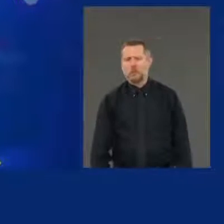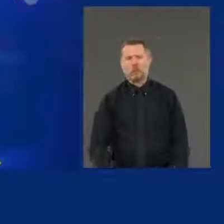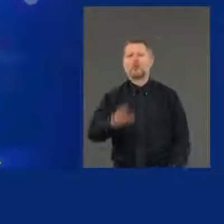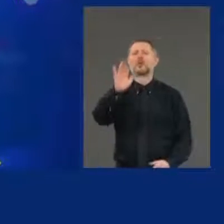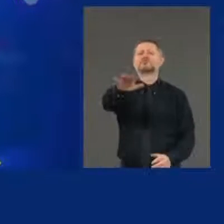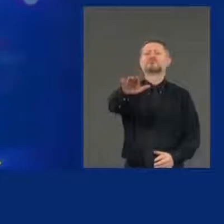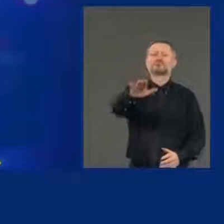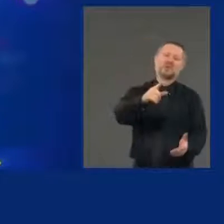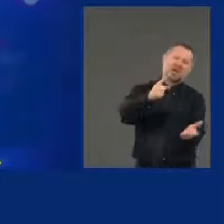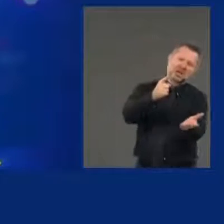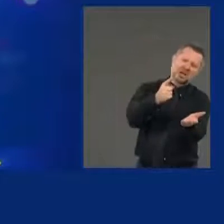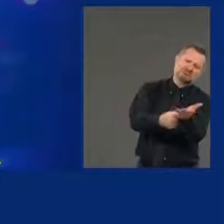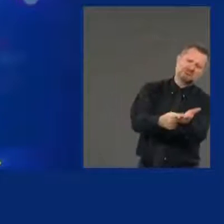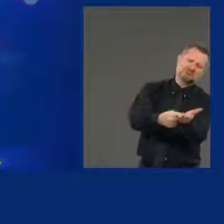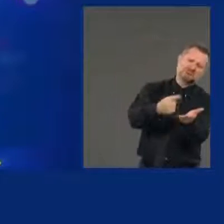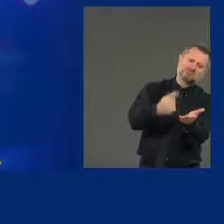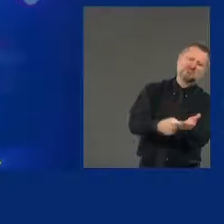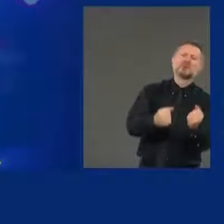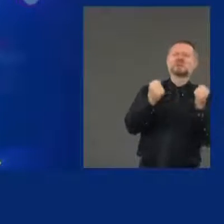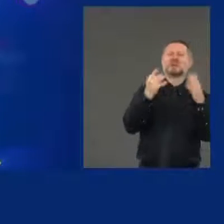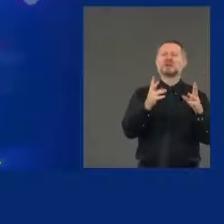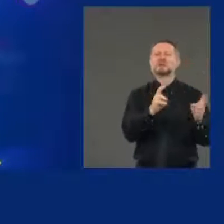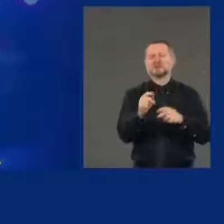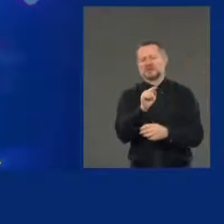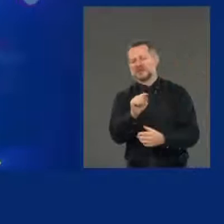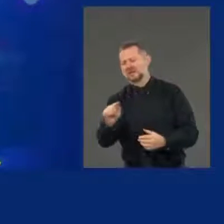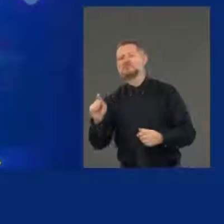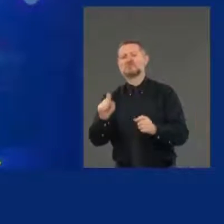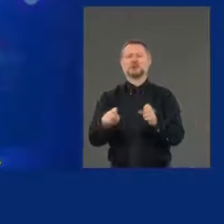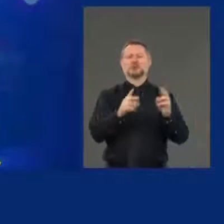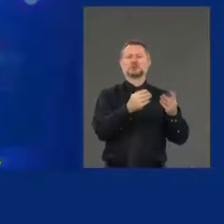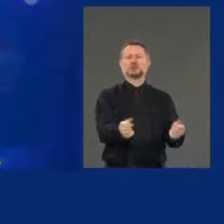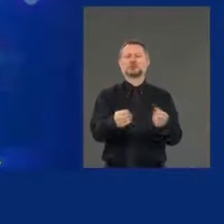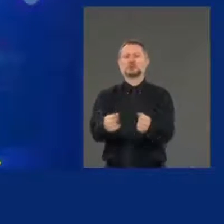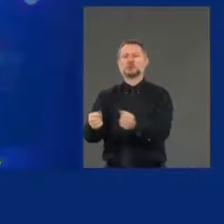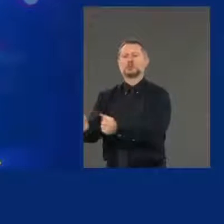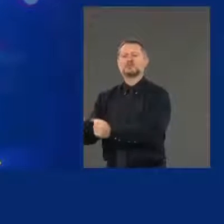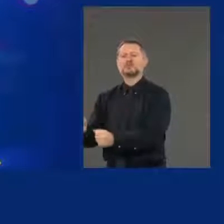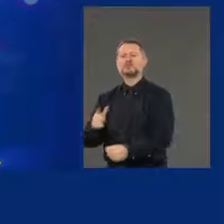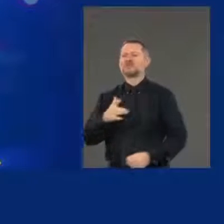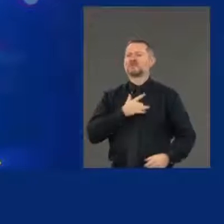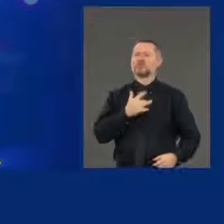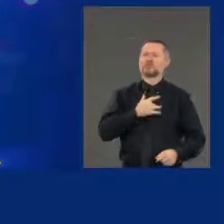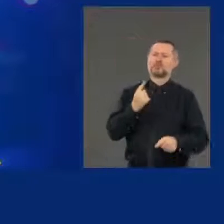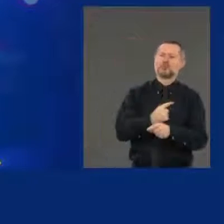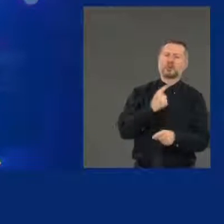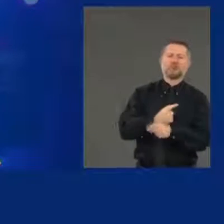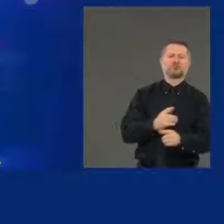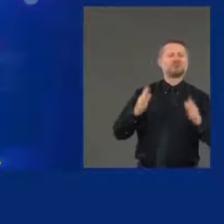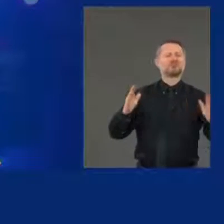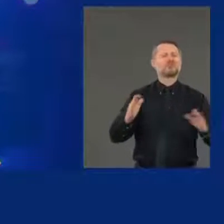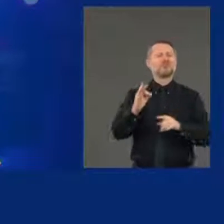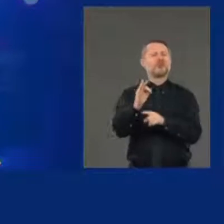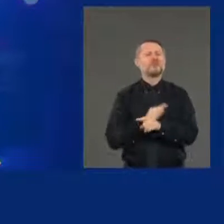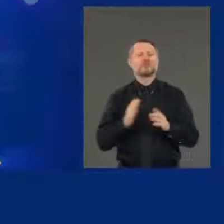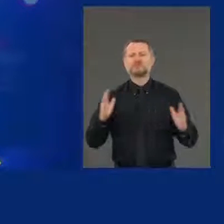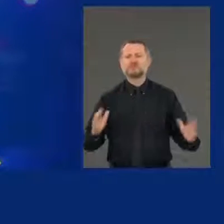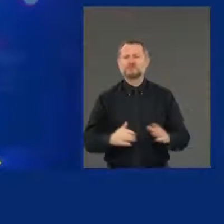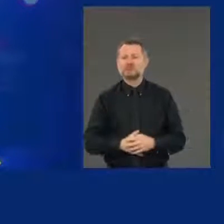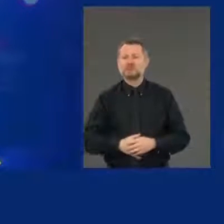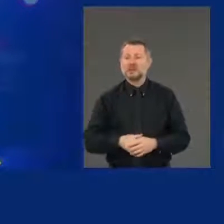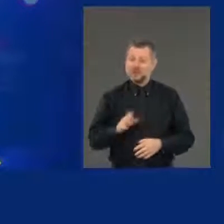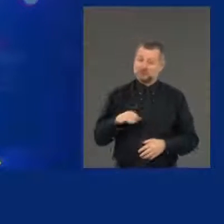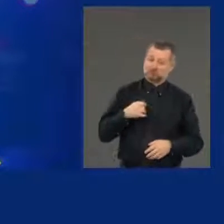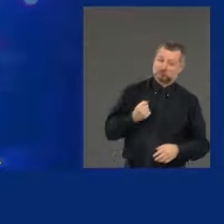going to be a lot of issues to work through. So 9 months, I think, is an appropriate time. But it